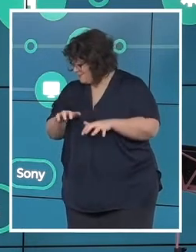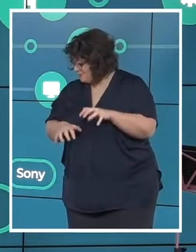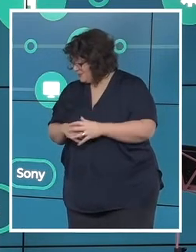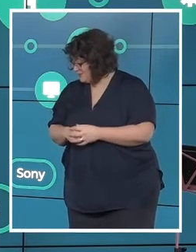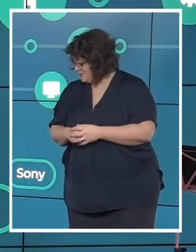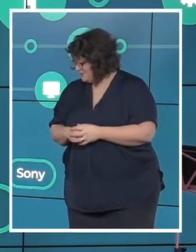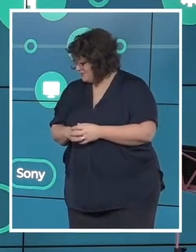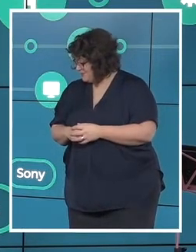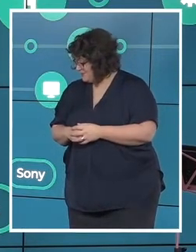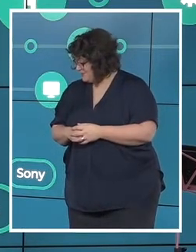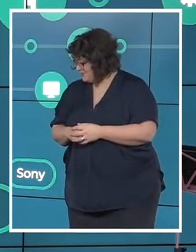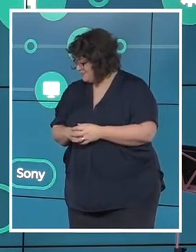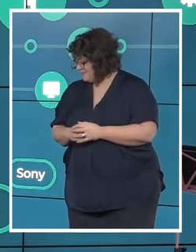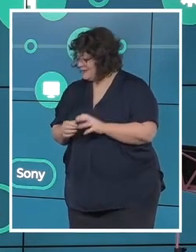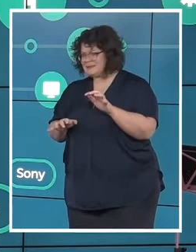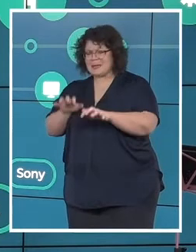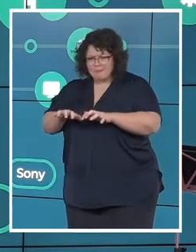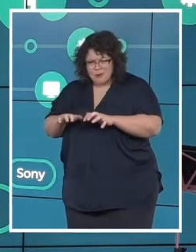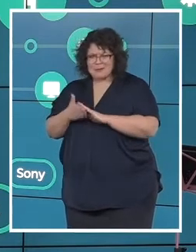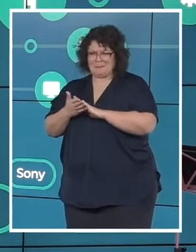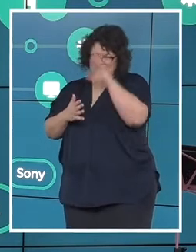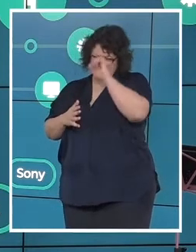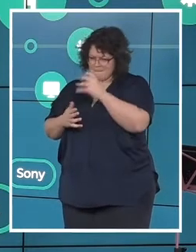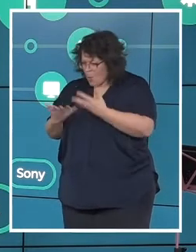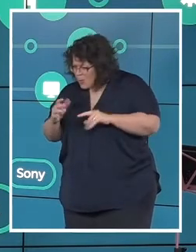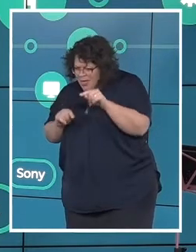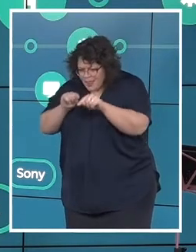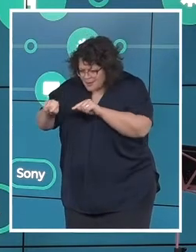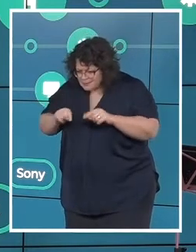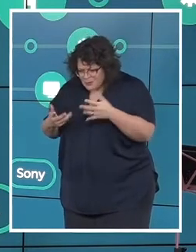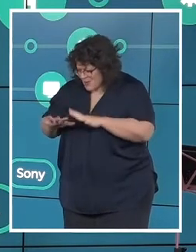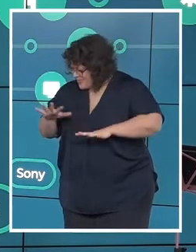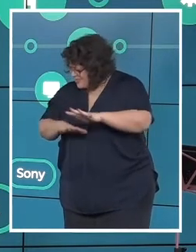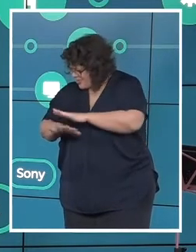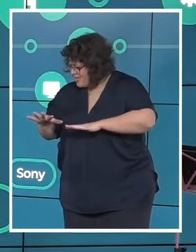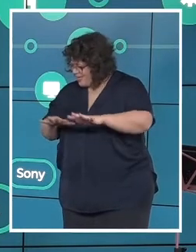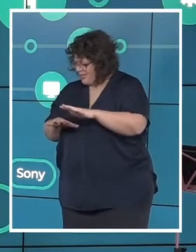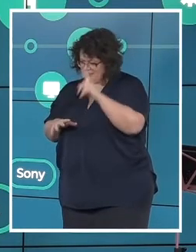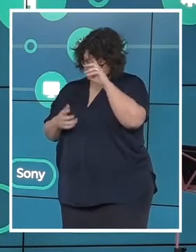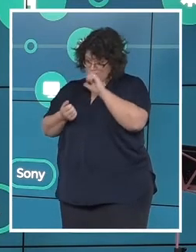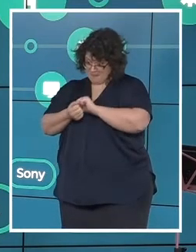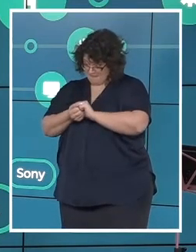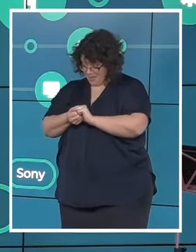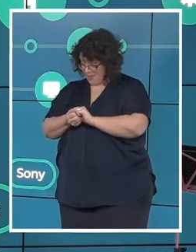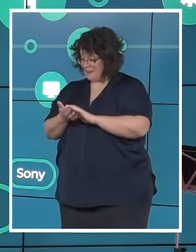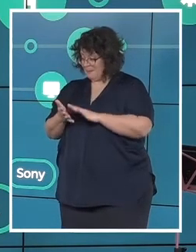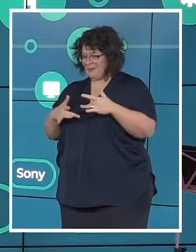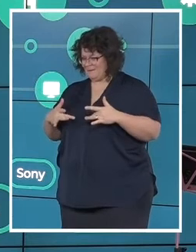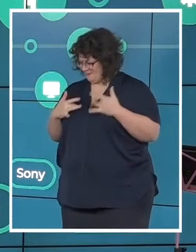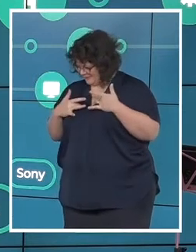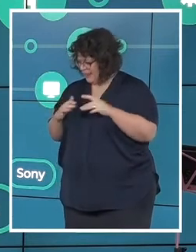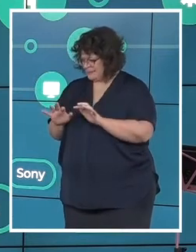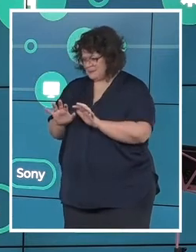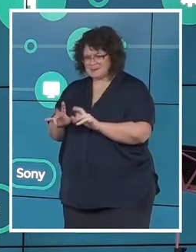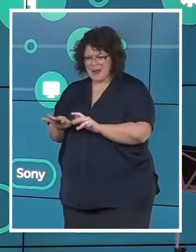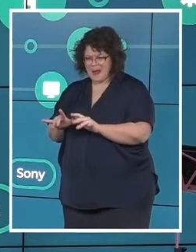and type based on touch. And that's one way to write letters. Nowadays, lots of people write